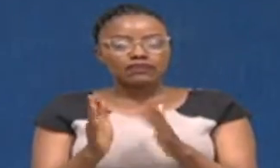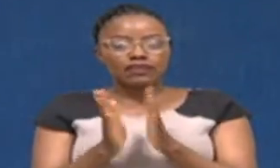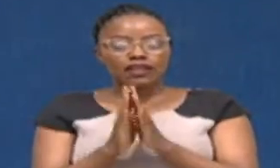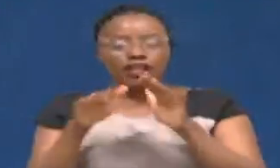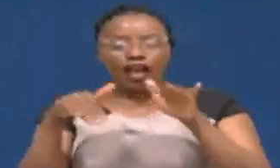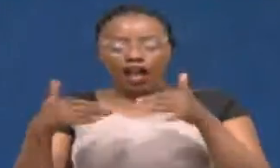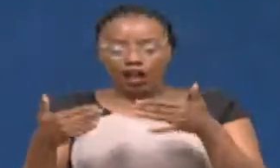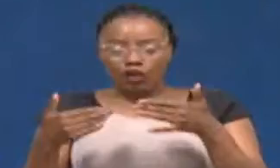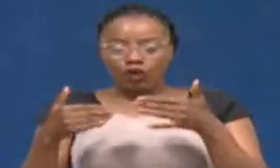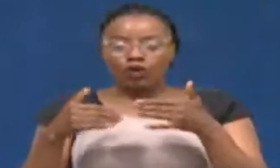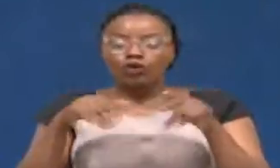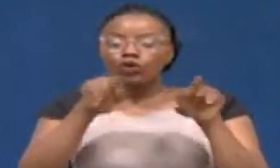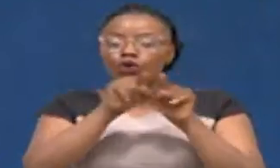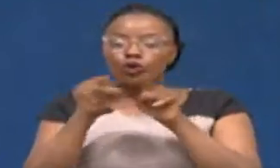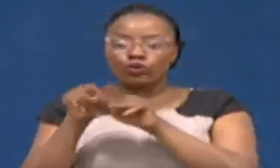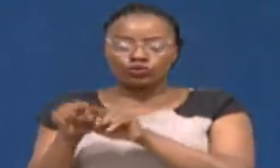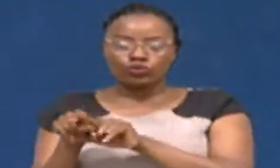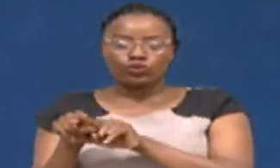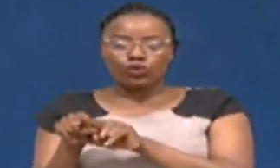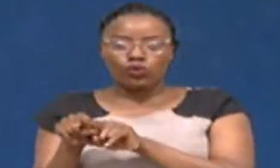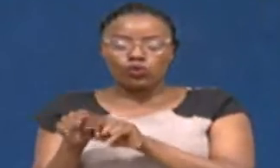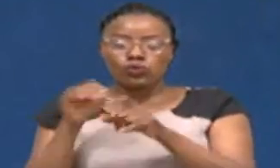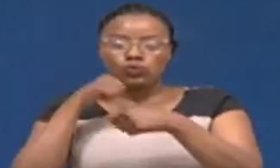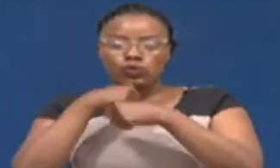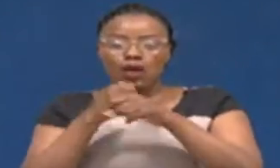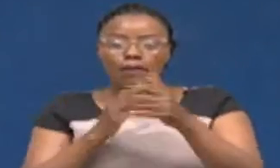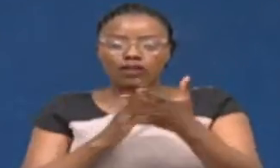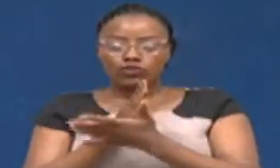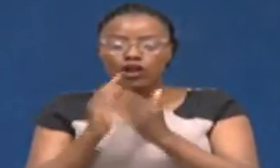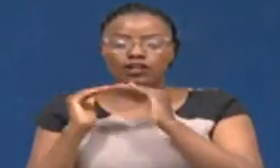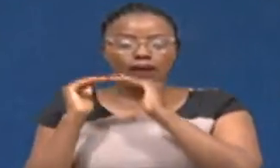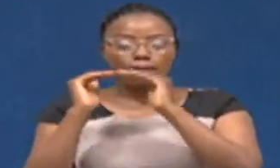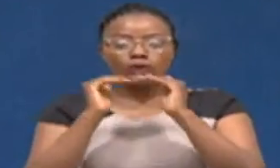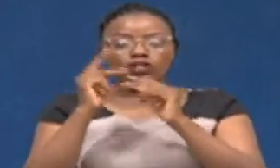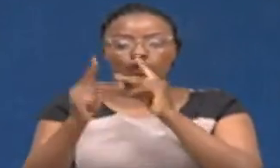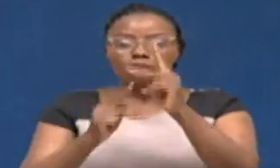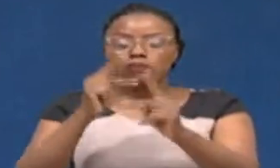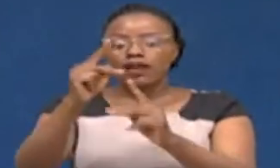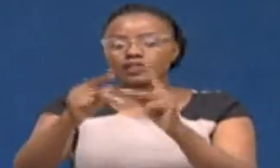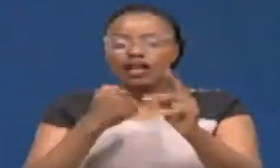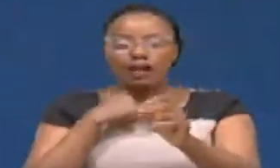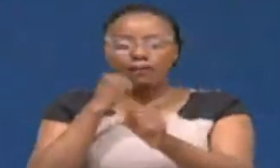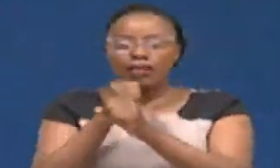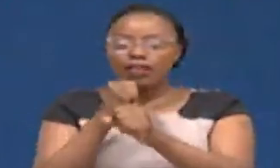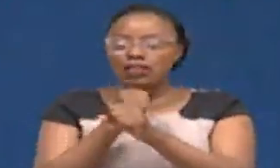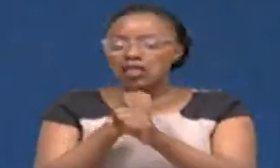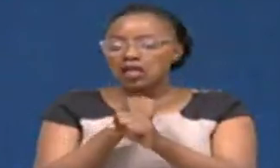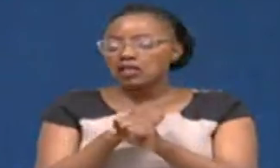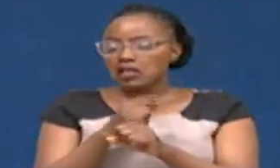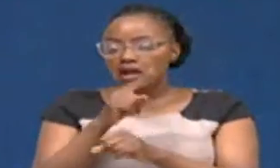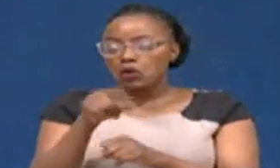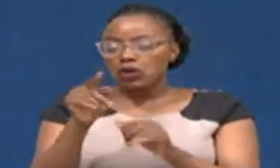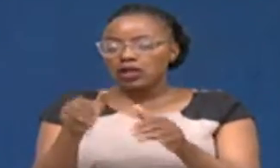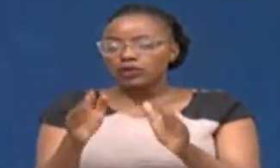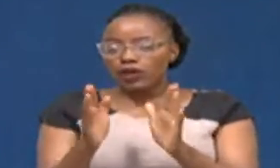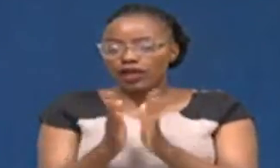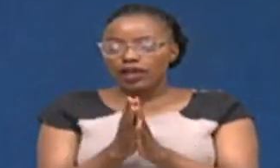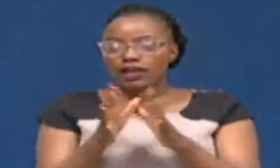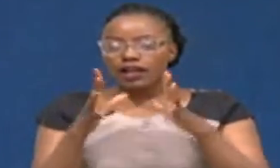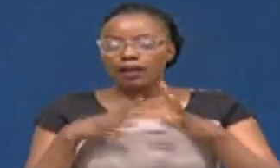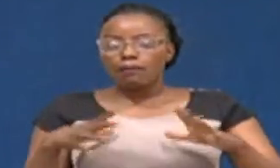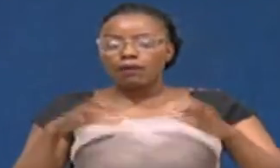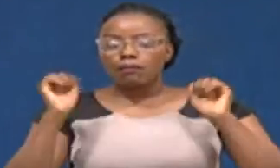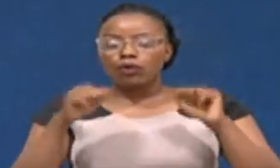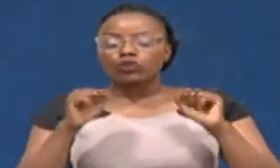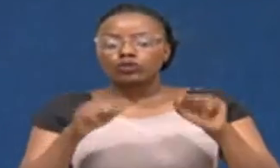And how do we also make sure that democratic processes are run as such and that people